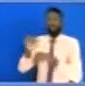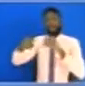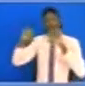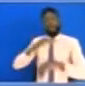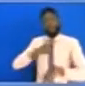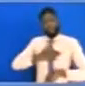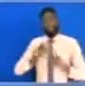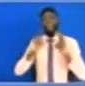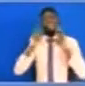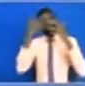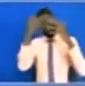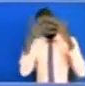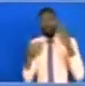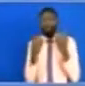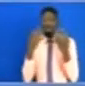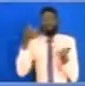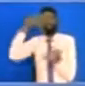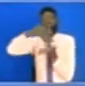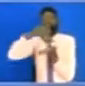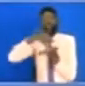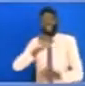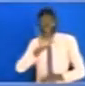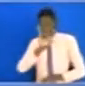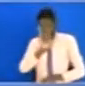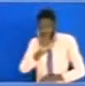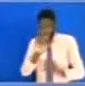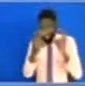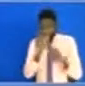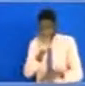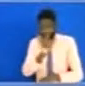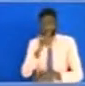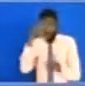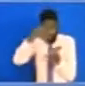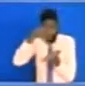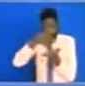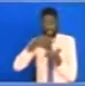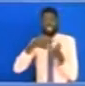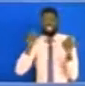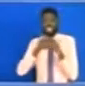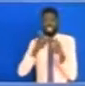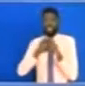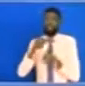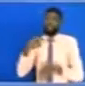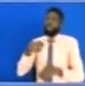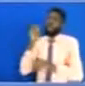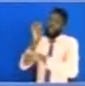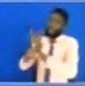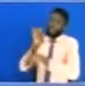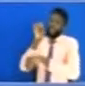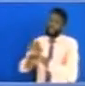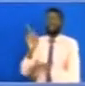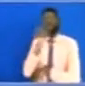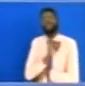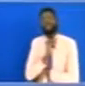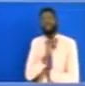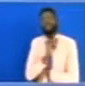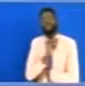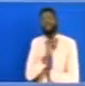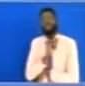issues, including that particular issue. So I have given him my advice,